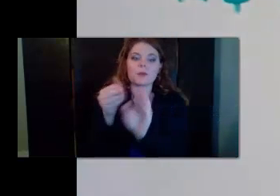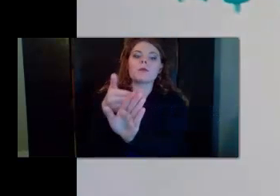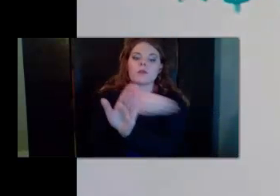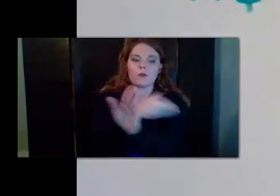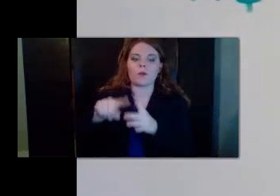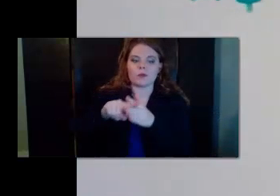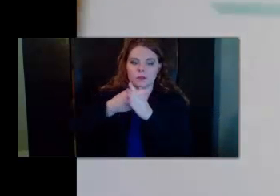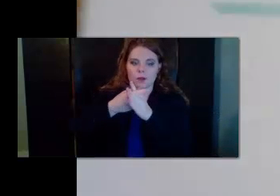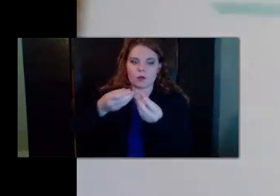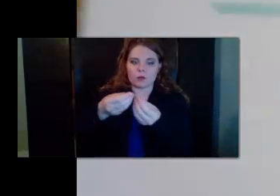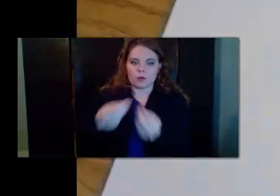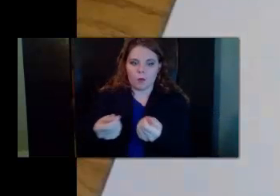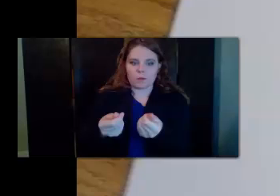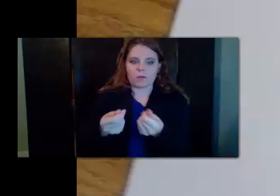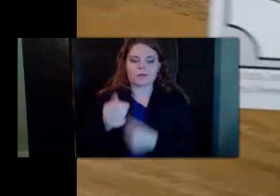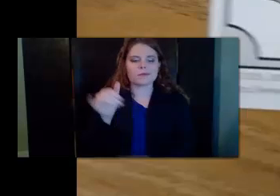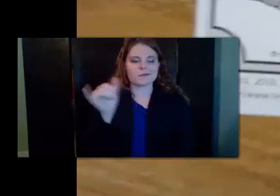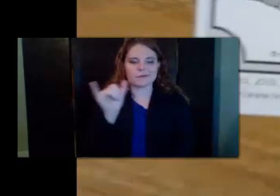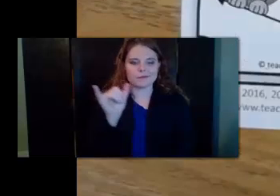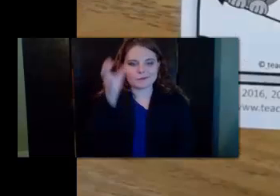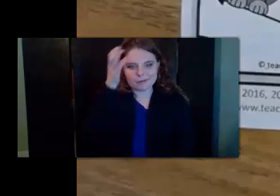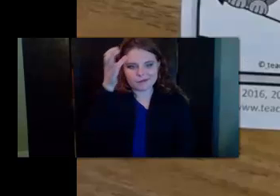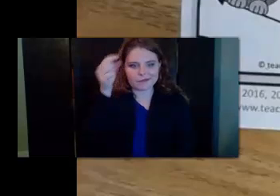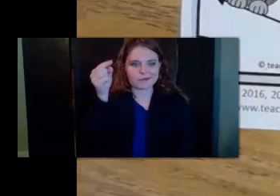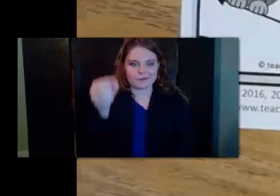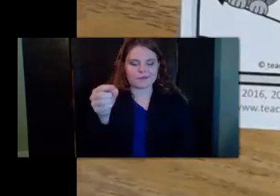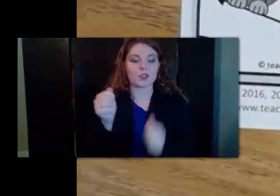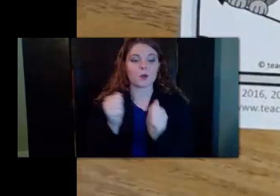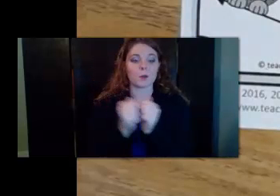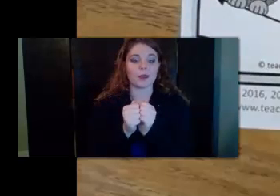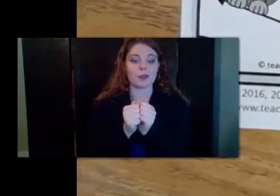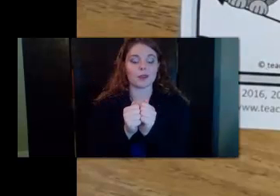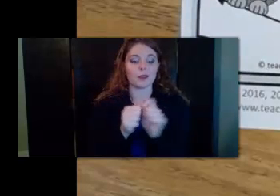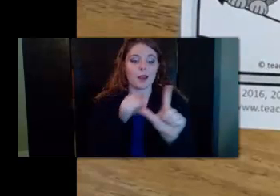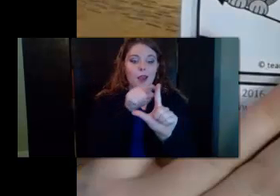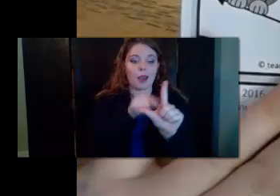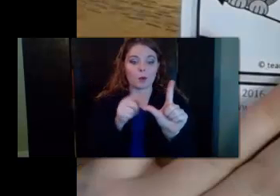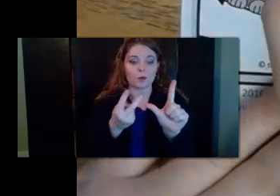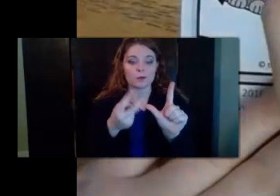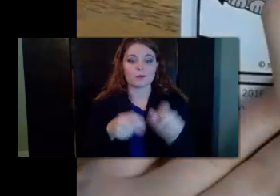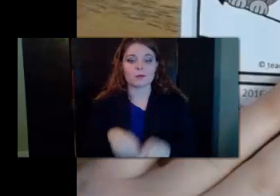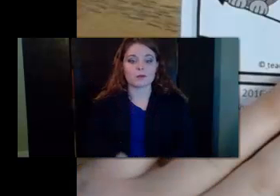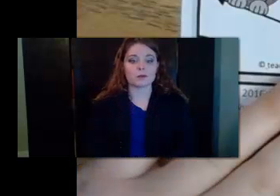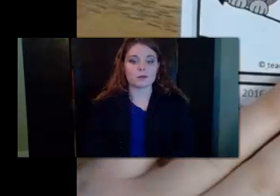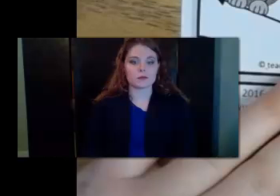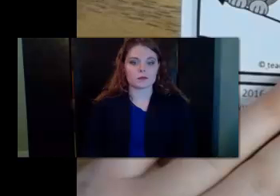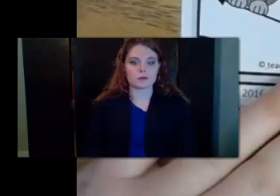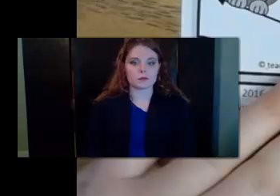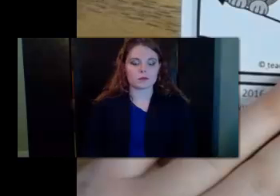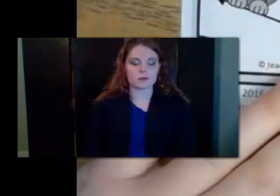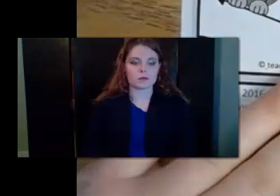equation. We're going to have to do this here with our 2 angles. We need to combine